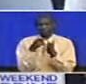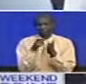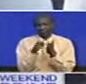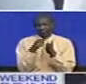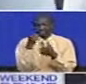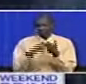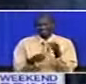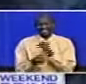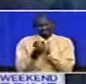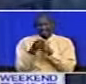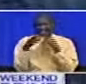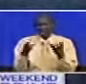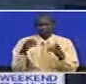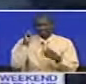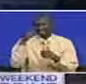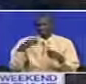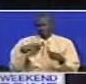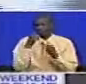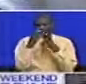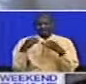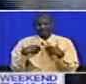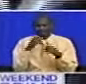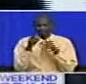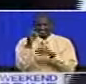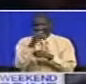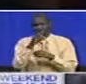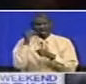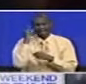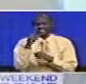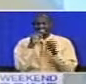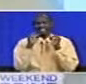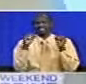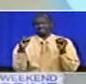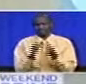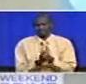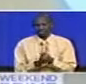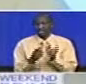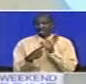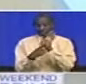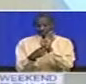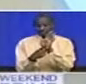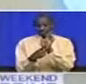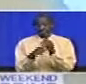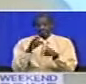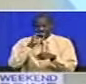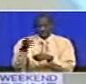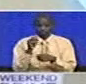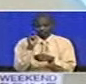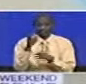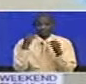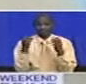displayed how uninformed Kenyans are about digital migration. For example, in town, you will see a number